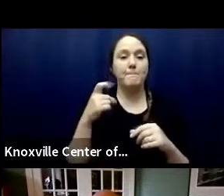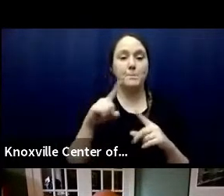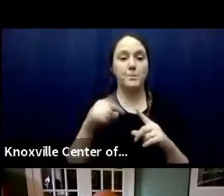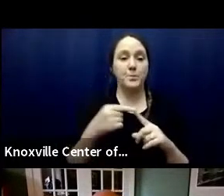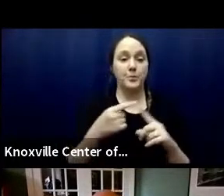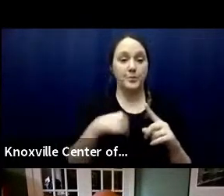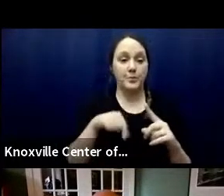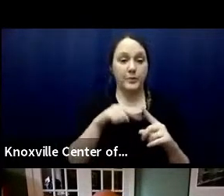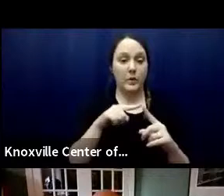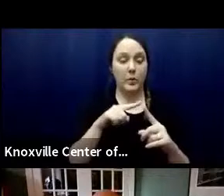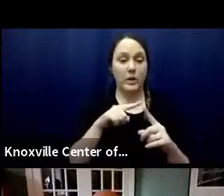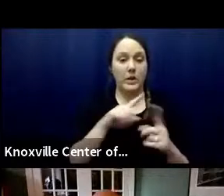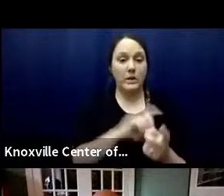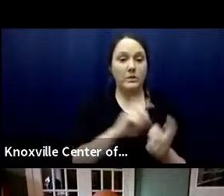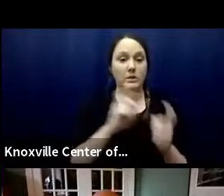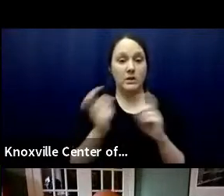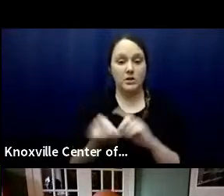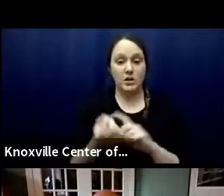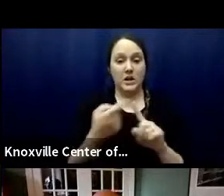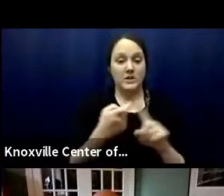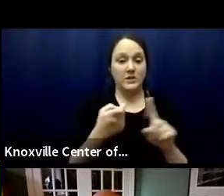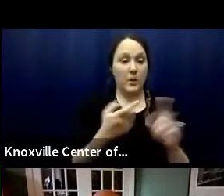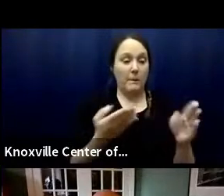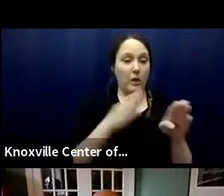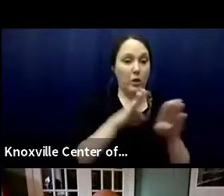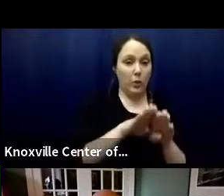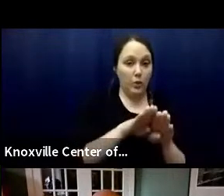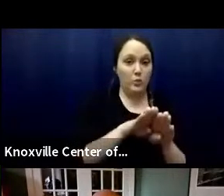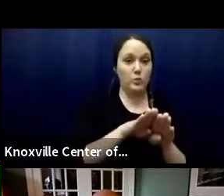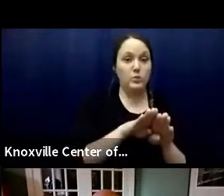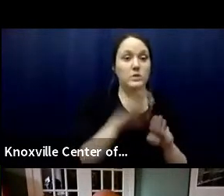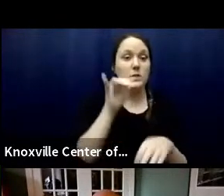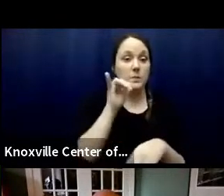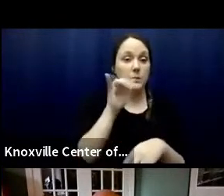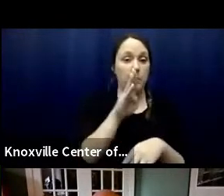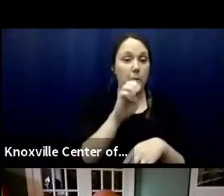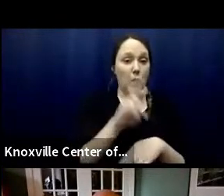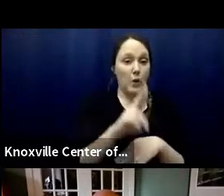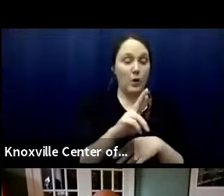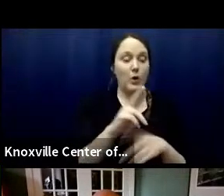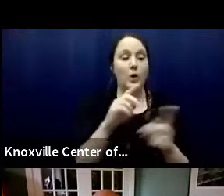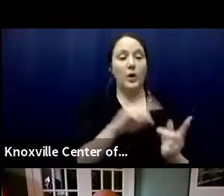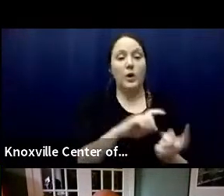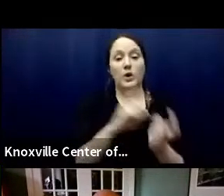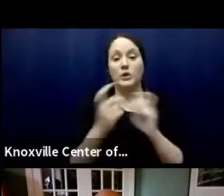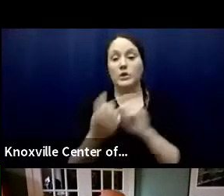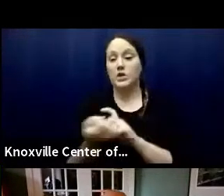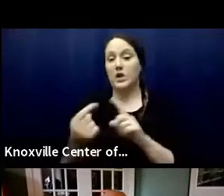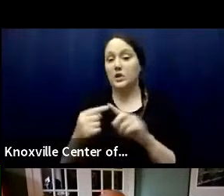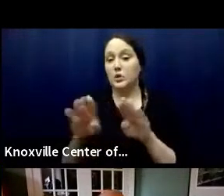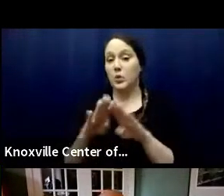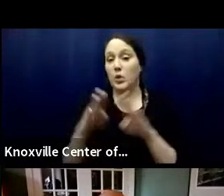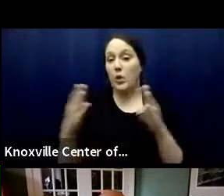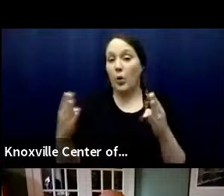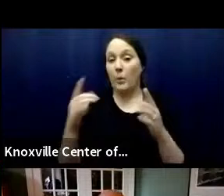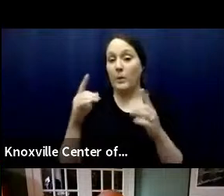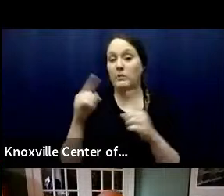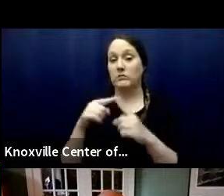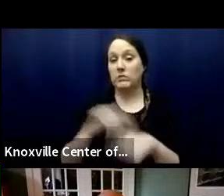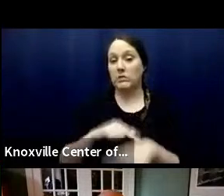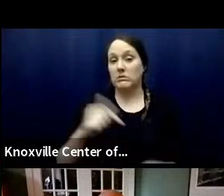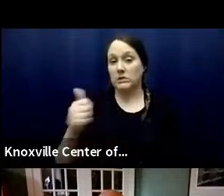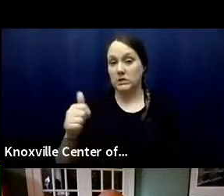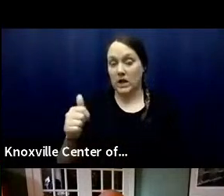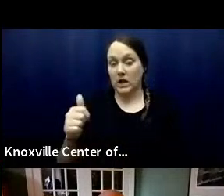we went from closing down bars to having them open at 10 o'clock, there